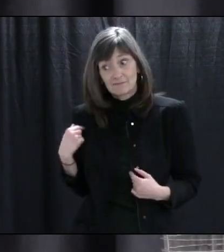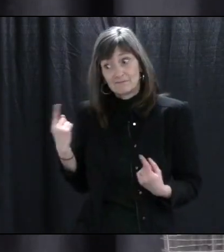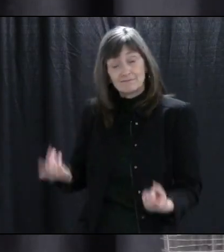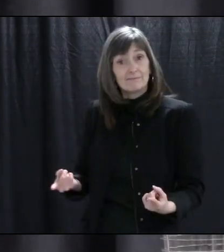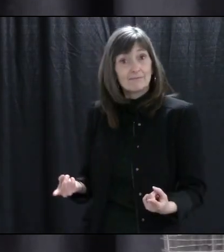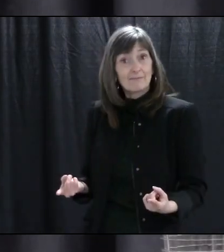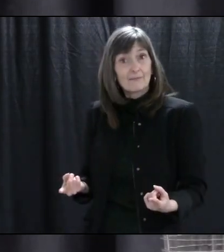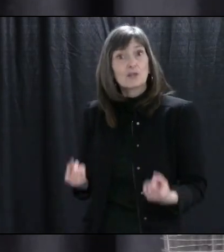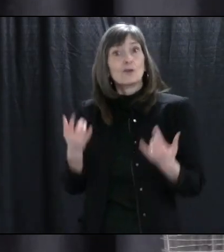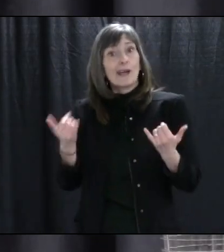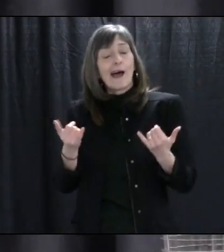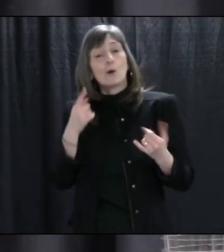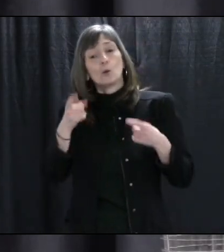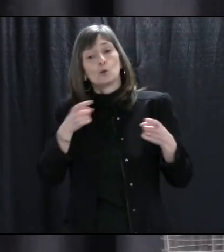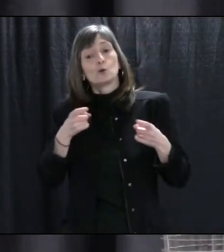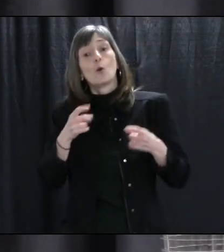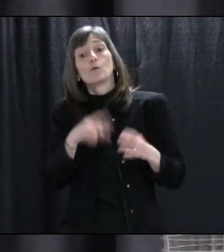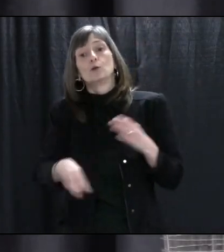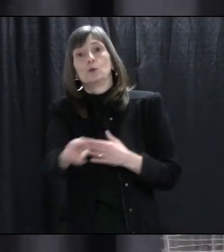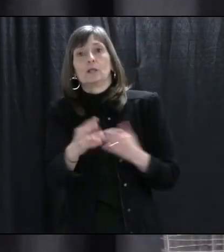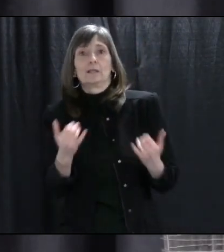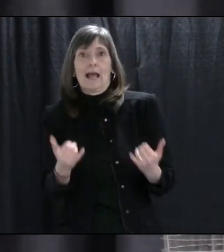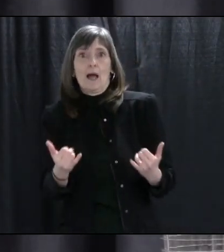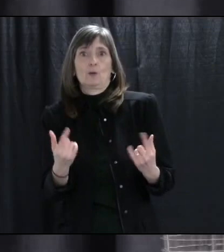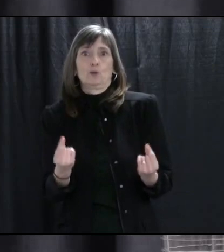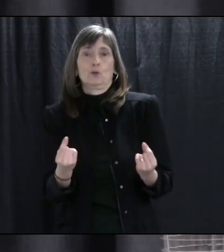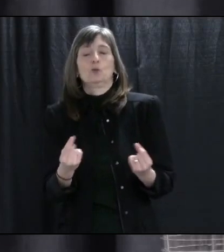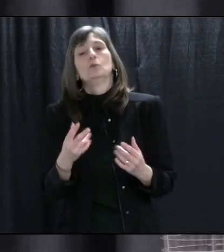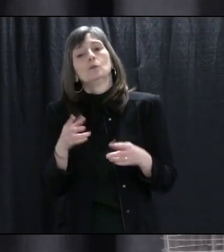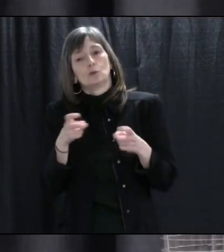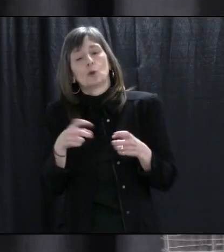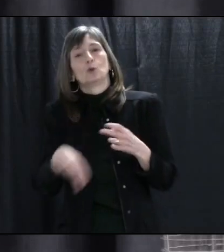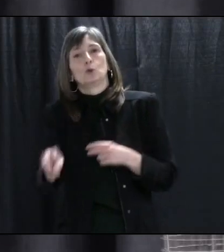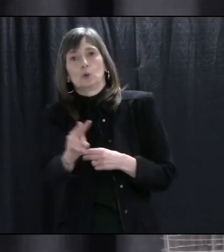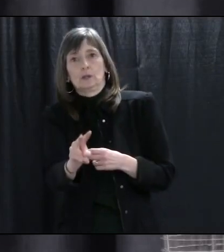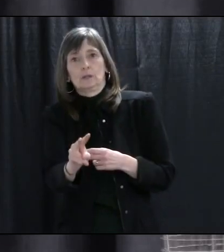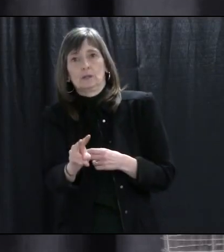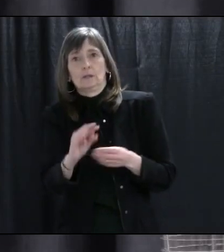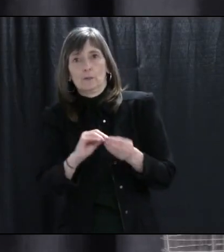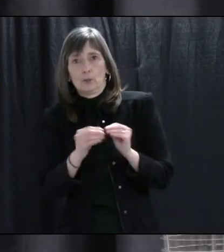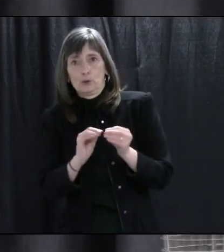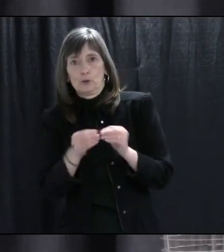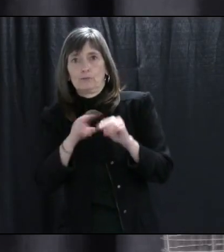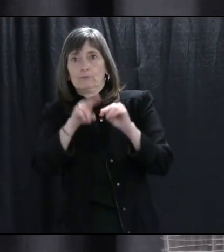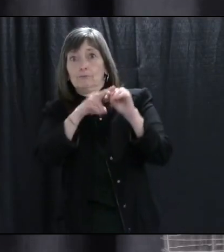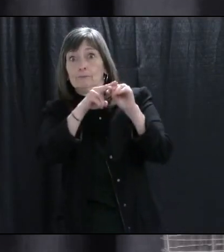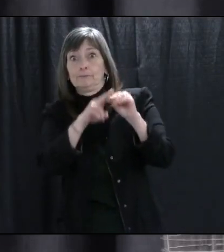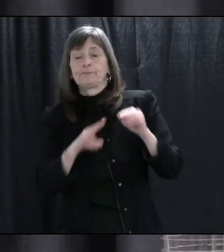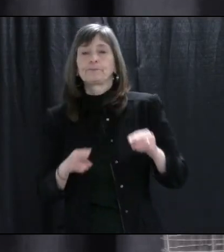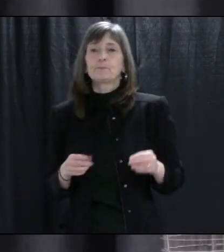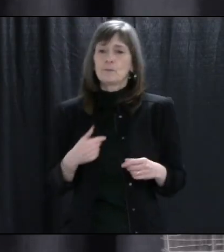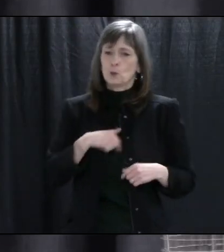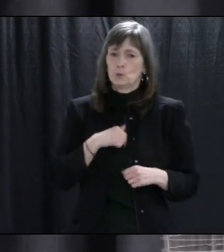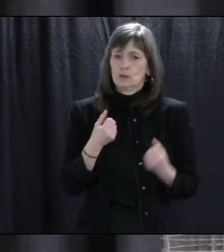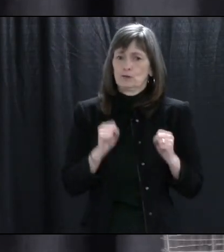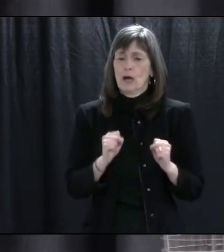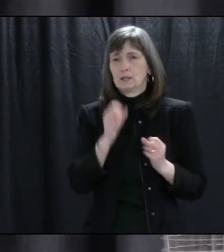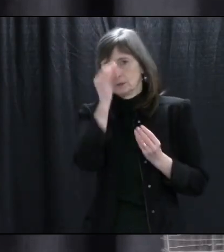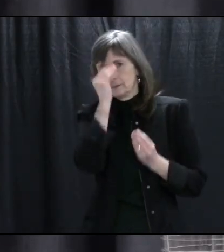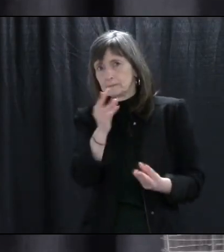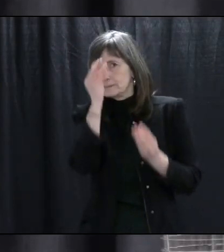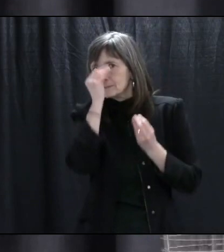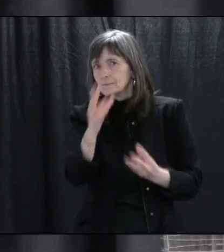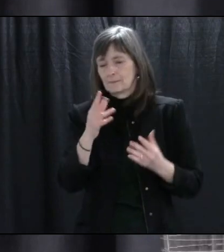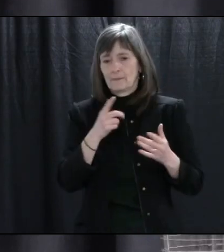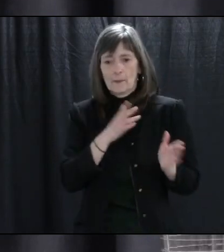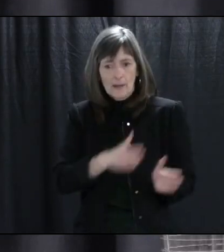it arrives. We talked about informing the public, informing you of where we're up to and